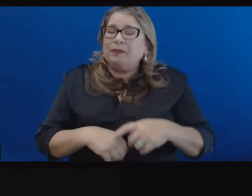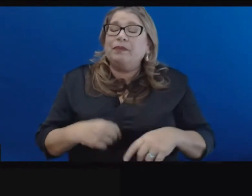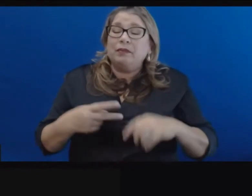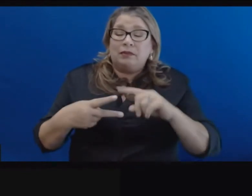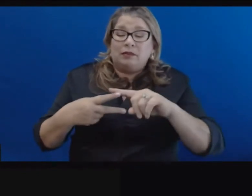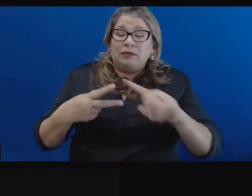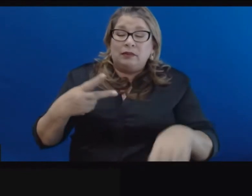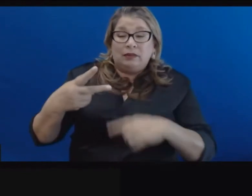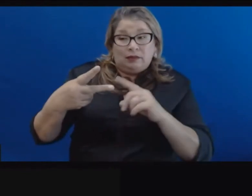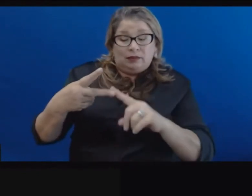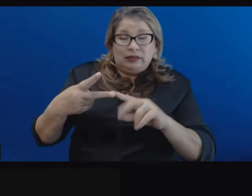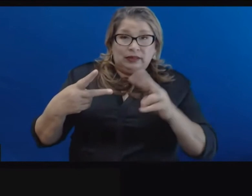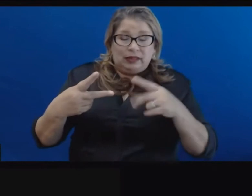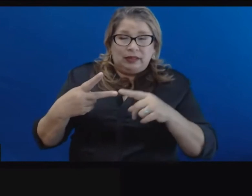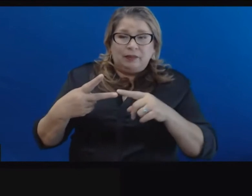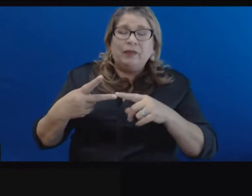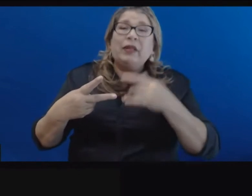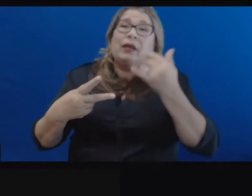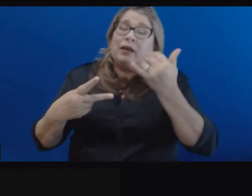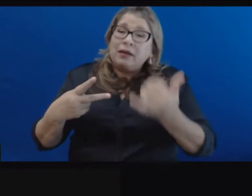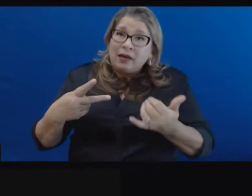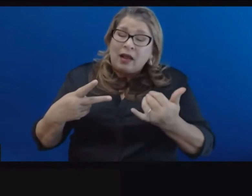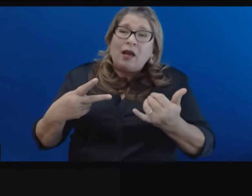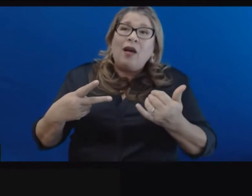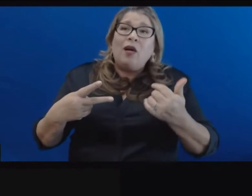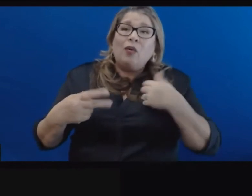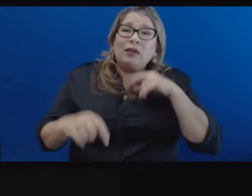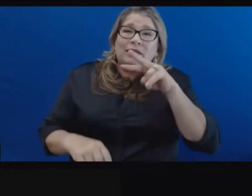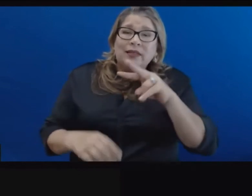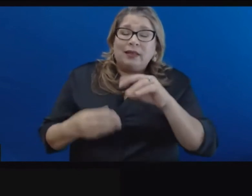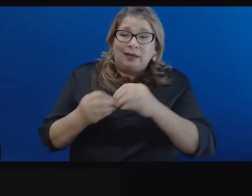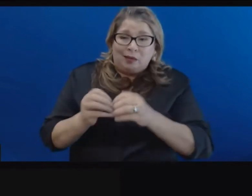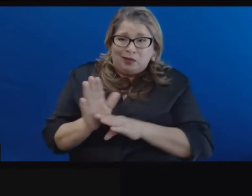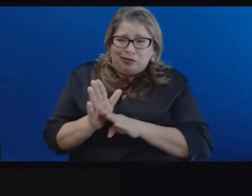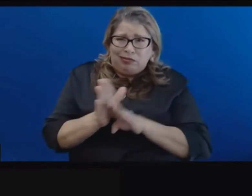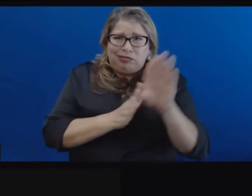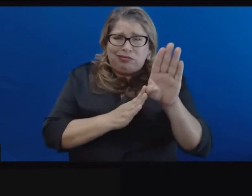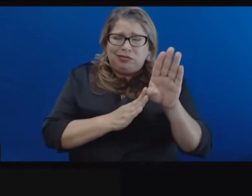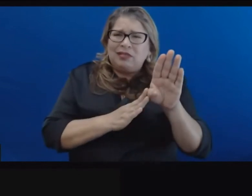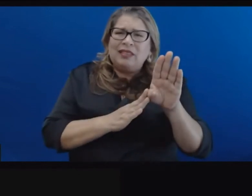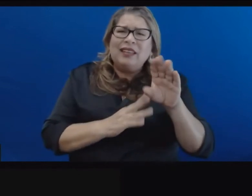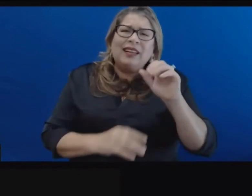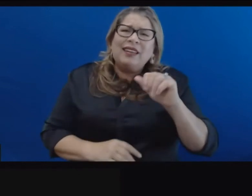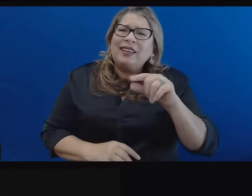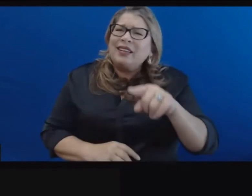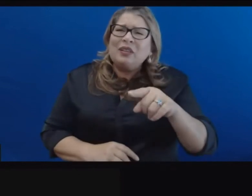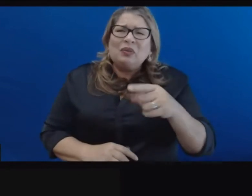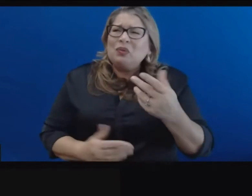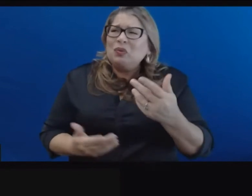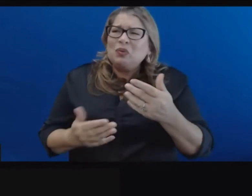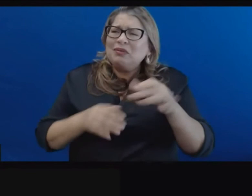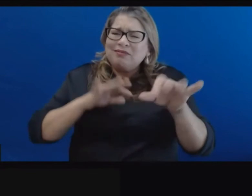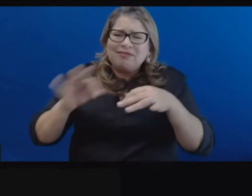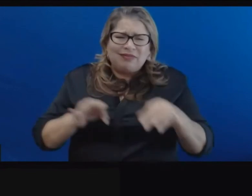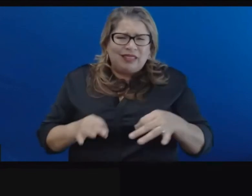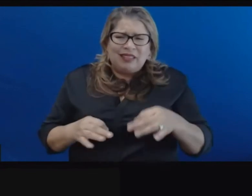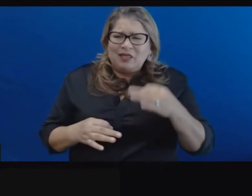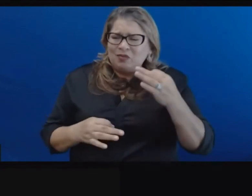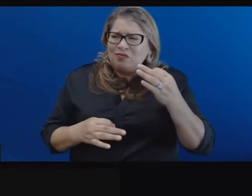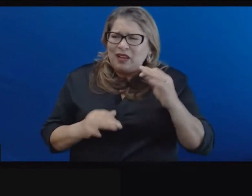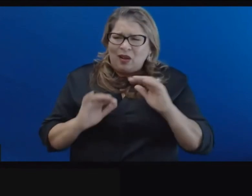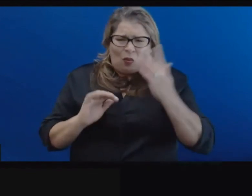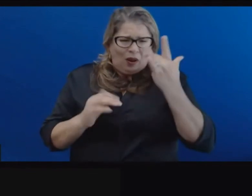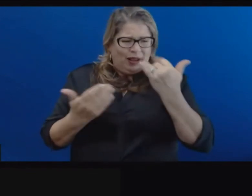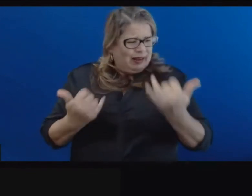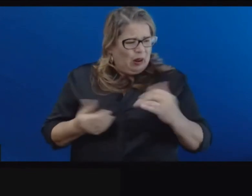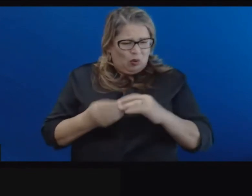become, can you reflect on why you think the pandemic got so much worse now after California had a relatively better spring and summer? Thanks so